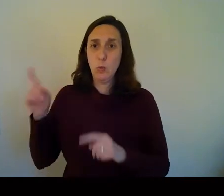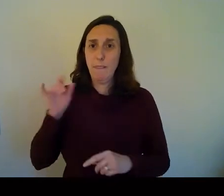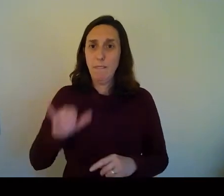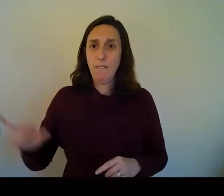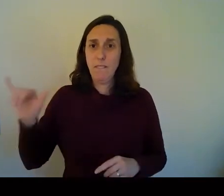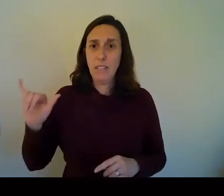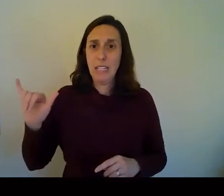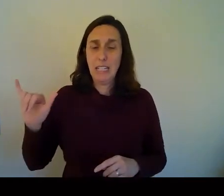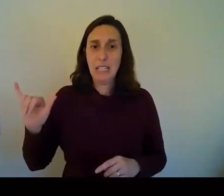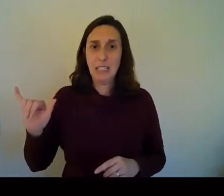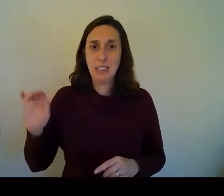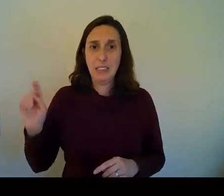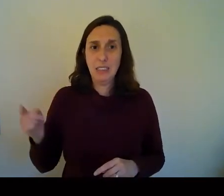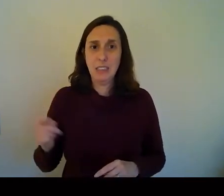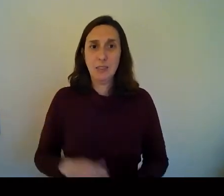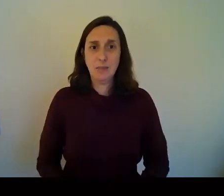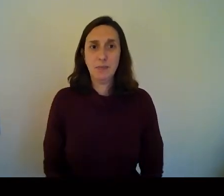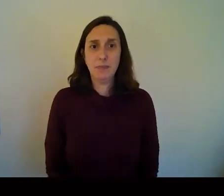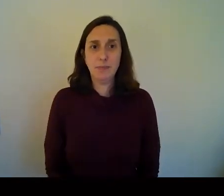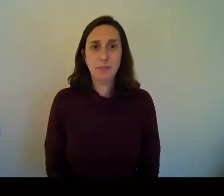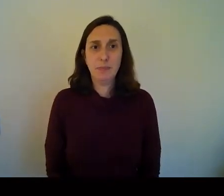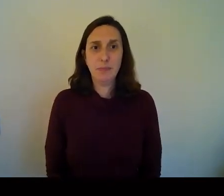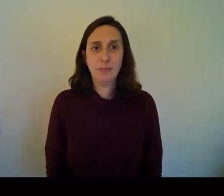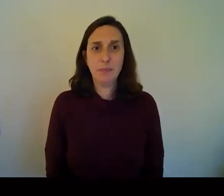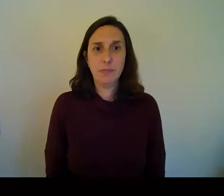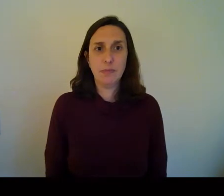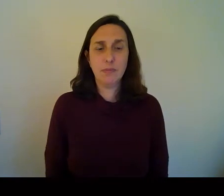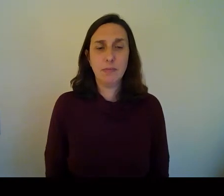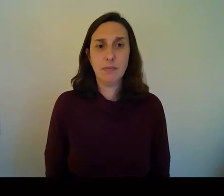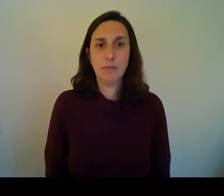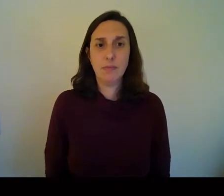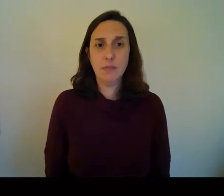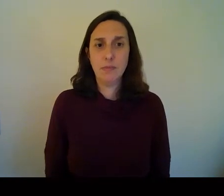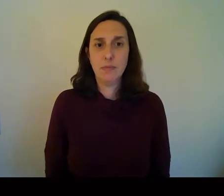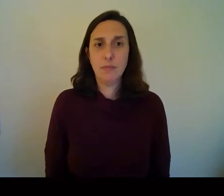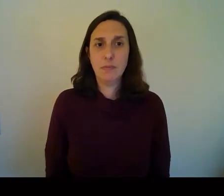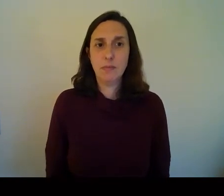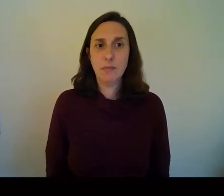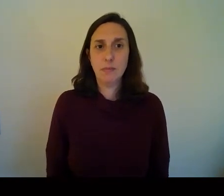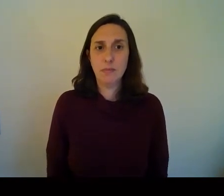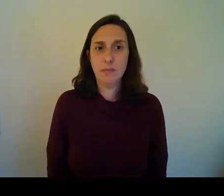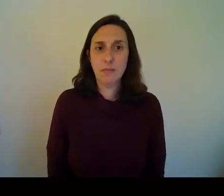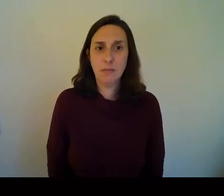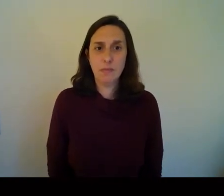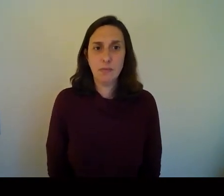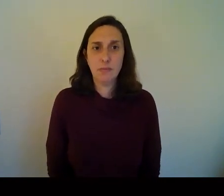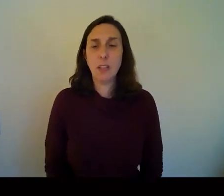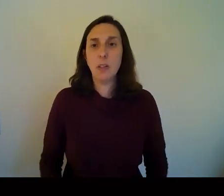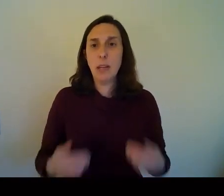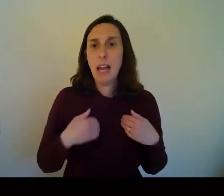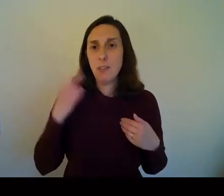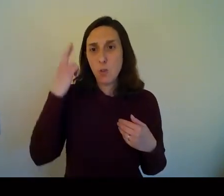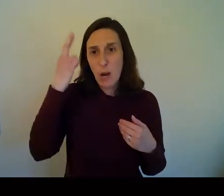Right. This is where the top notation comes in, is a little bit neater. And so we have a rational